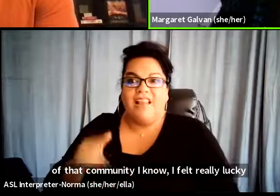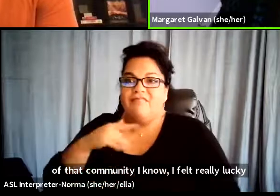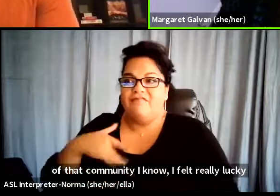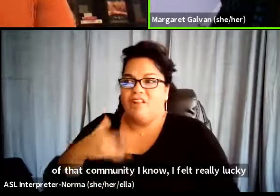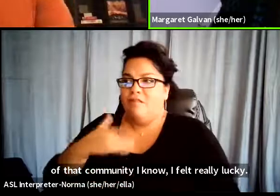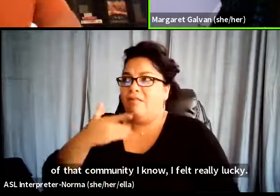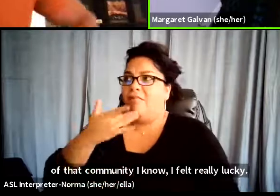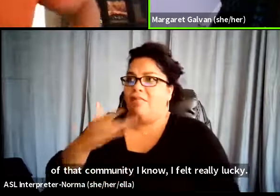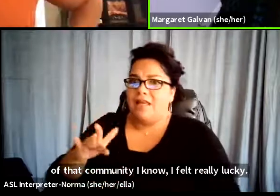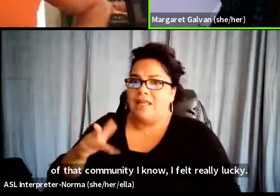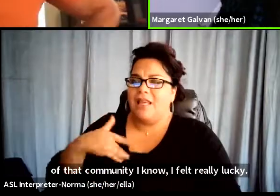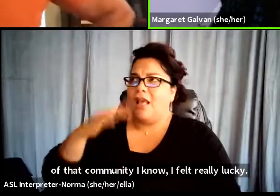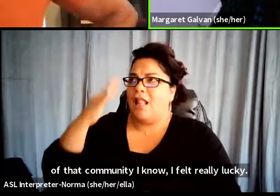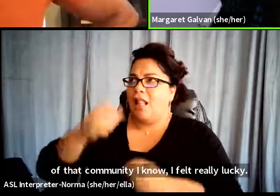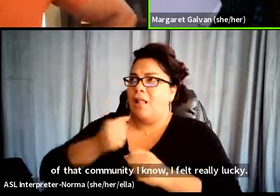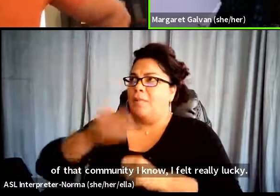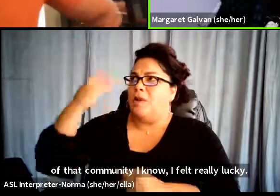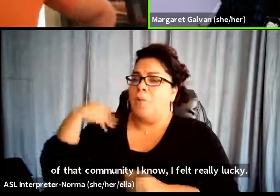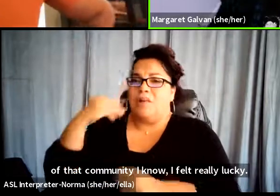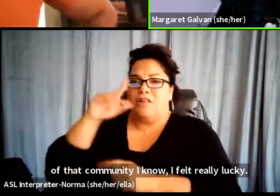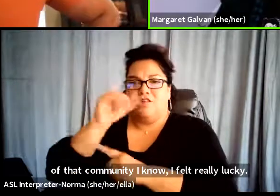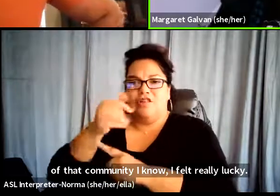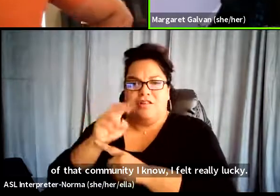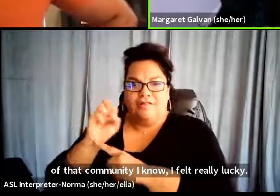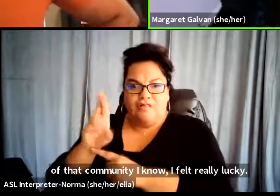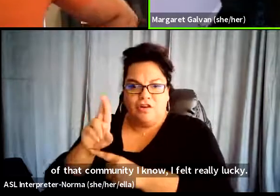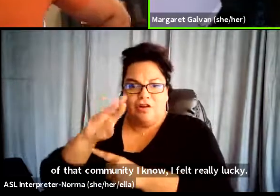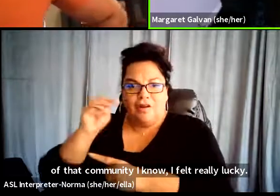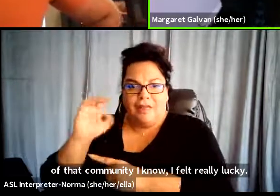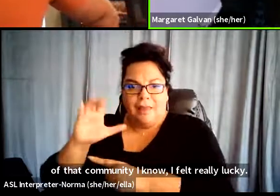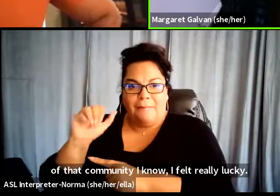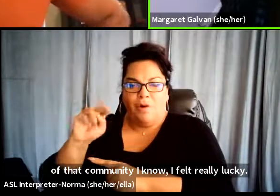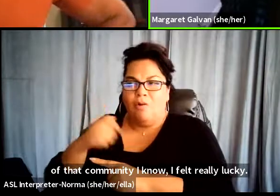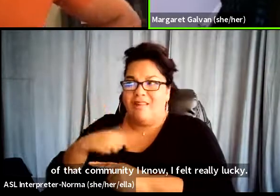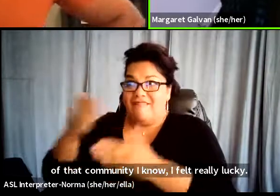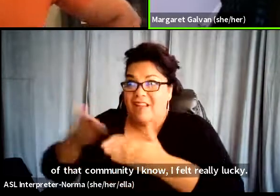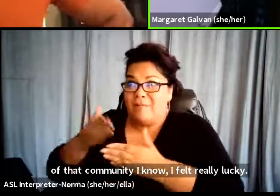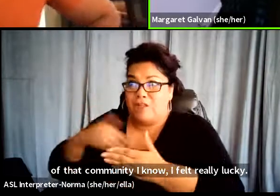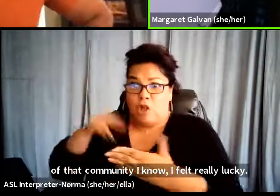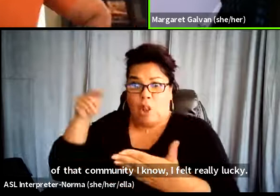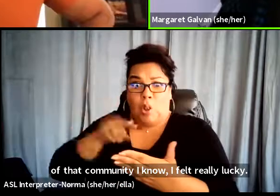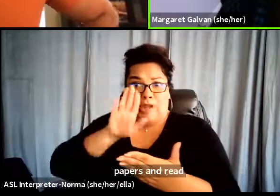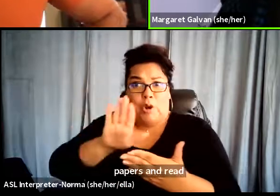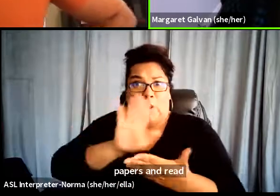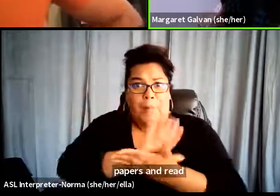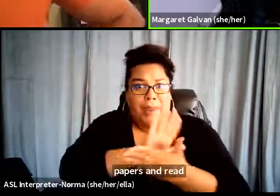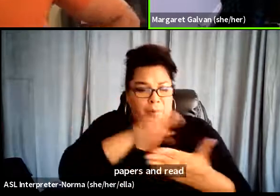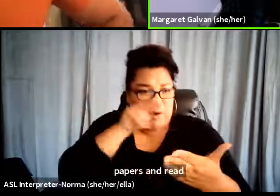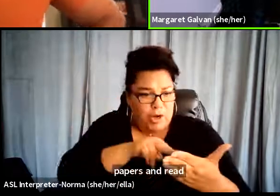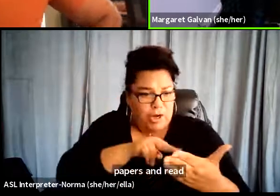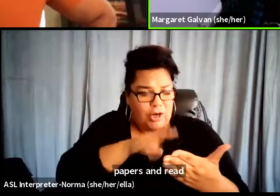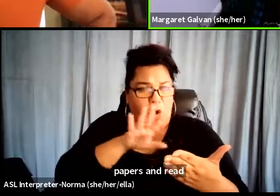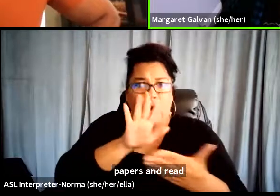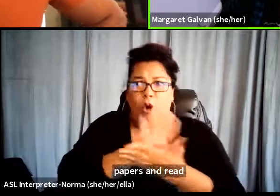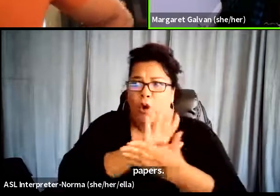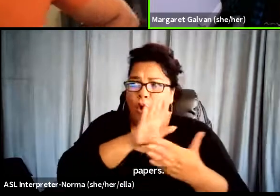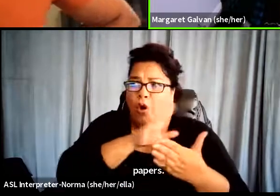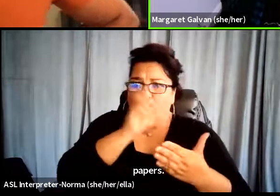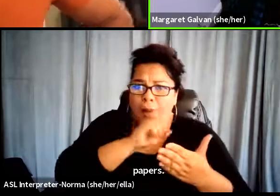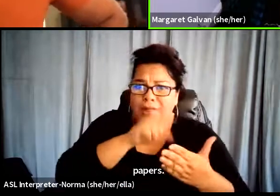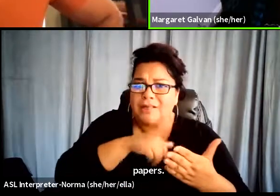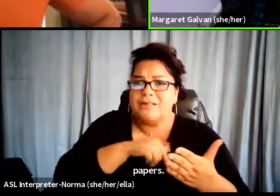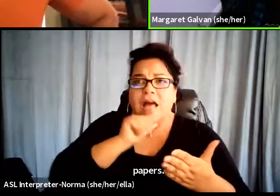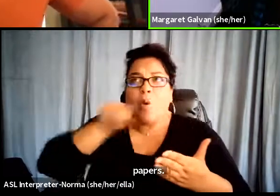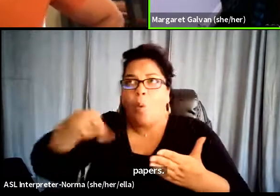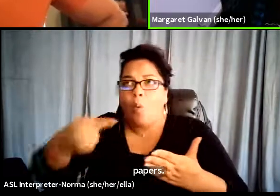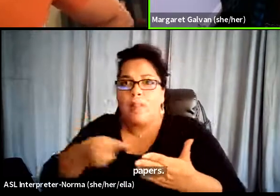of years ago at this point when Jennifer Camper invited me to come and look at her papers. Um, and really looking at her, her papers are not just looking at her